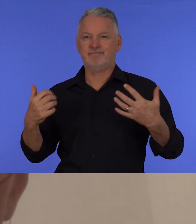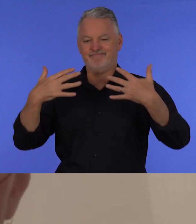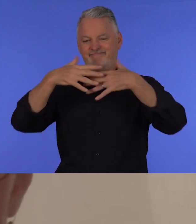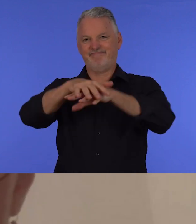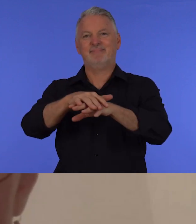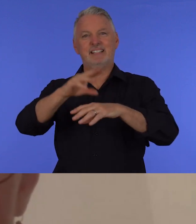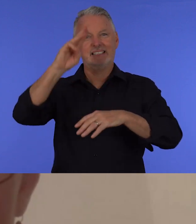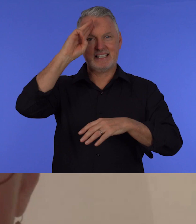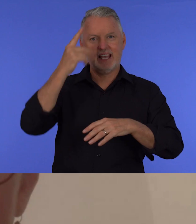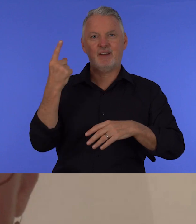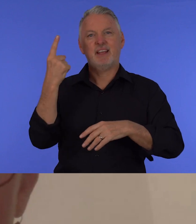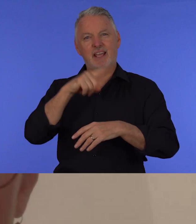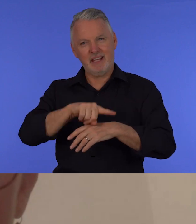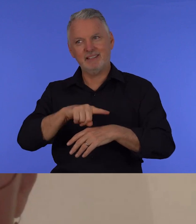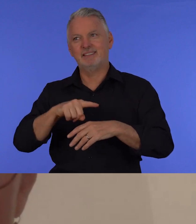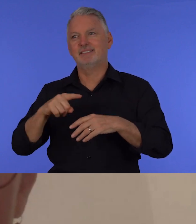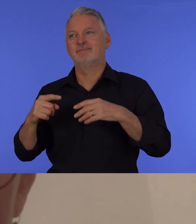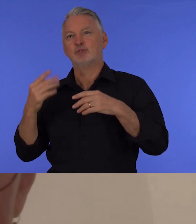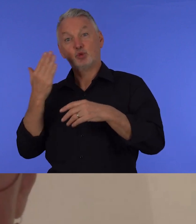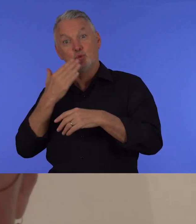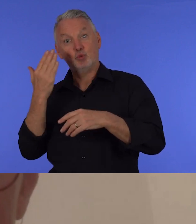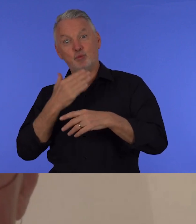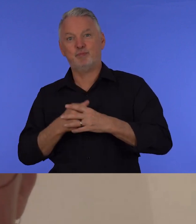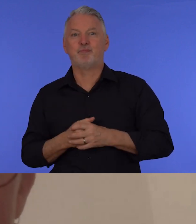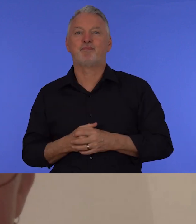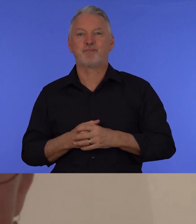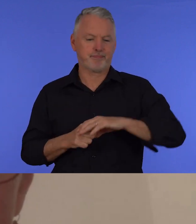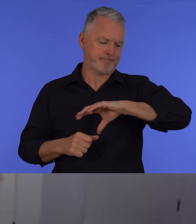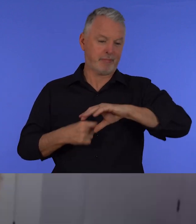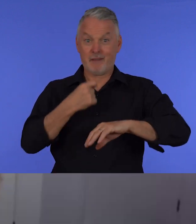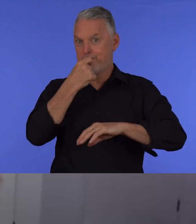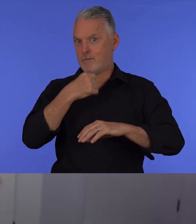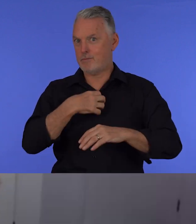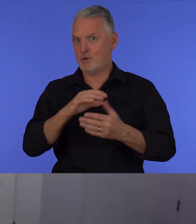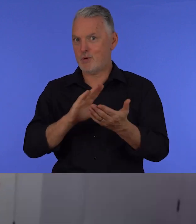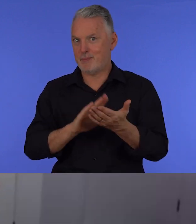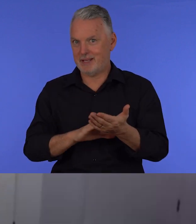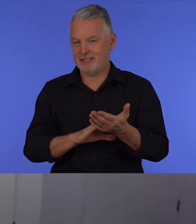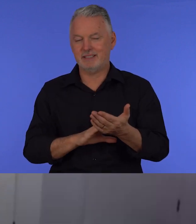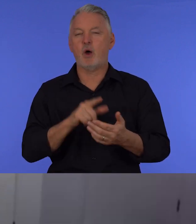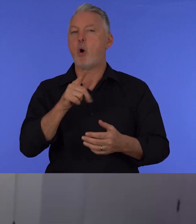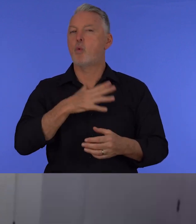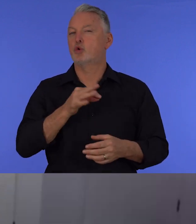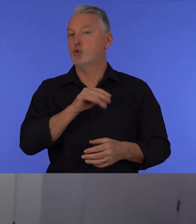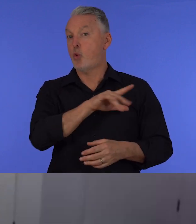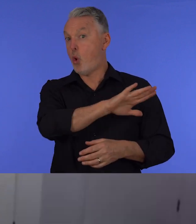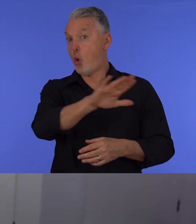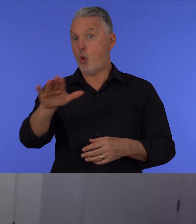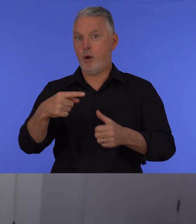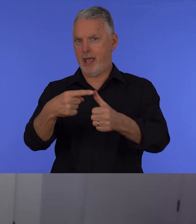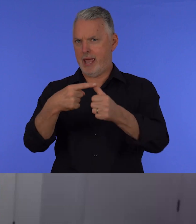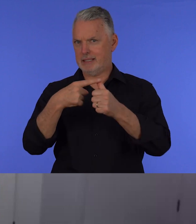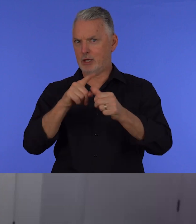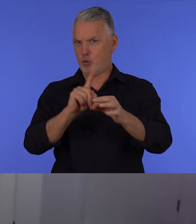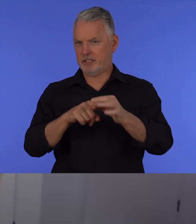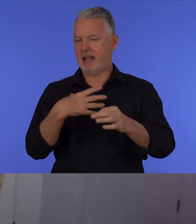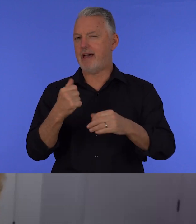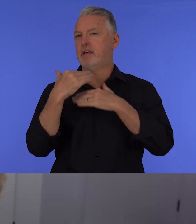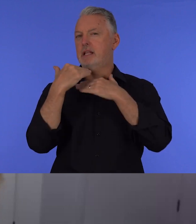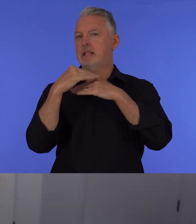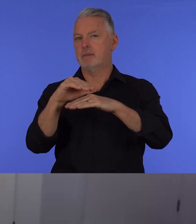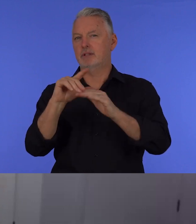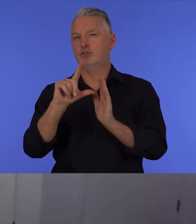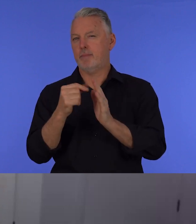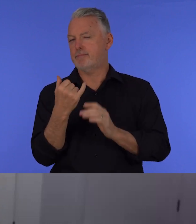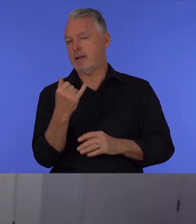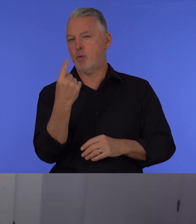that's really good too, knowing that there's that crossover. Yeah. Got a couple of minutes, so I'm going to get you all to